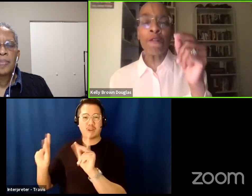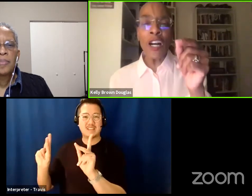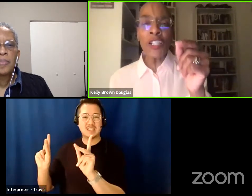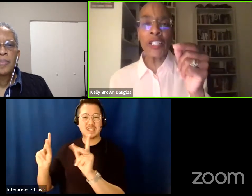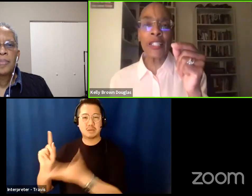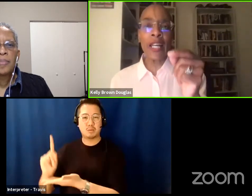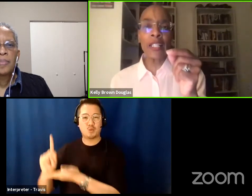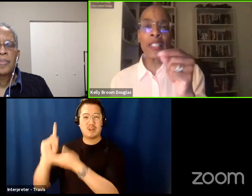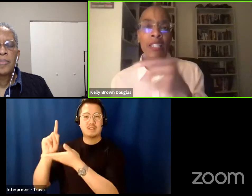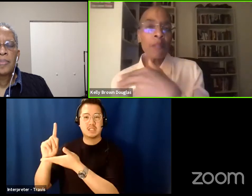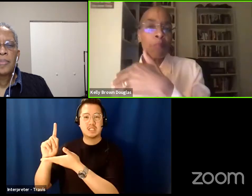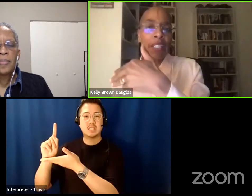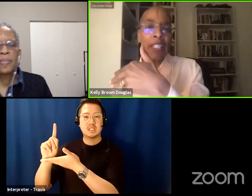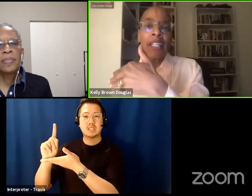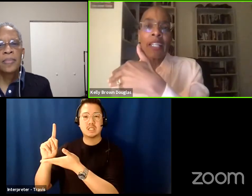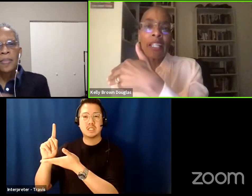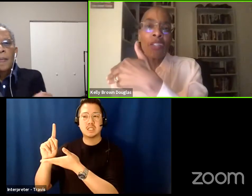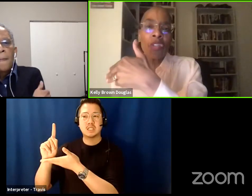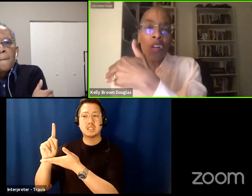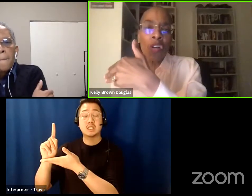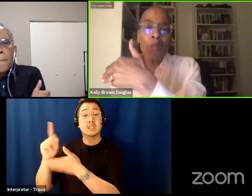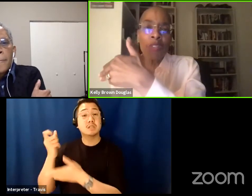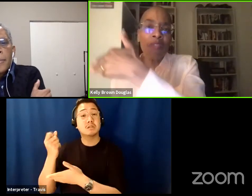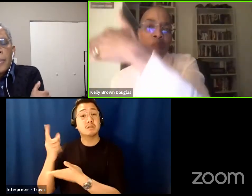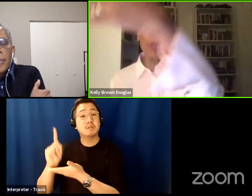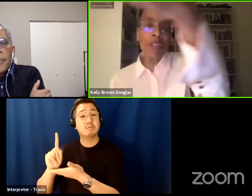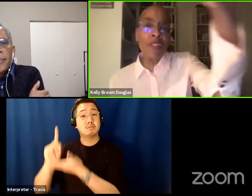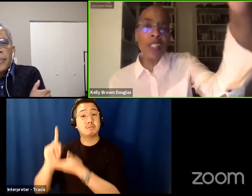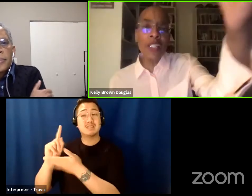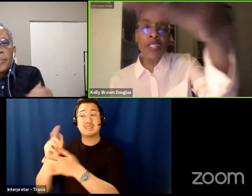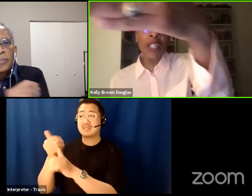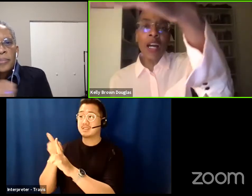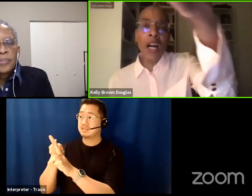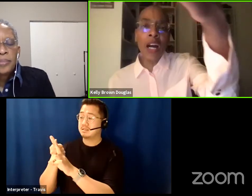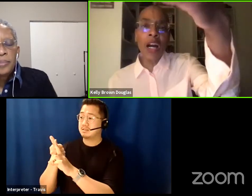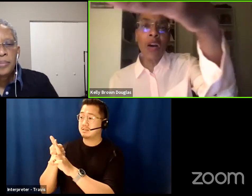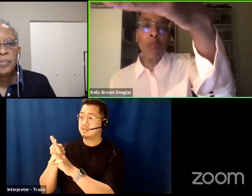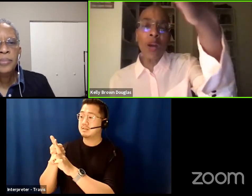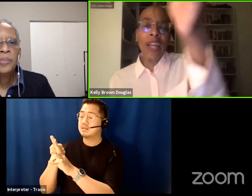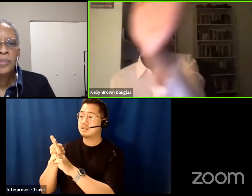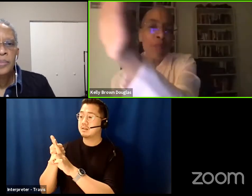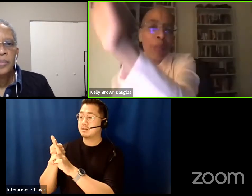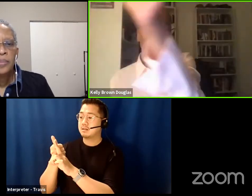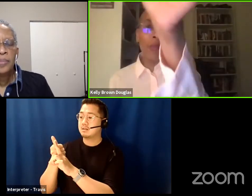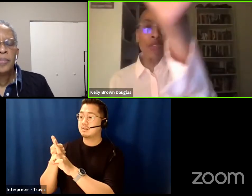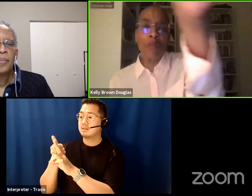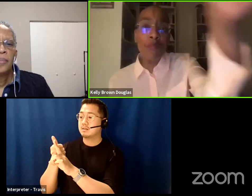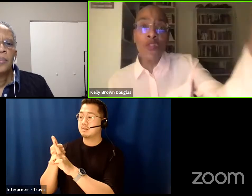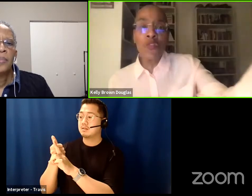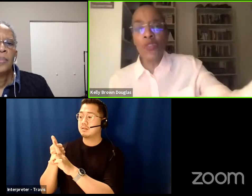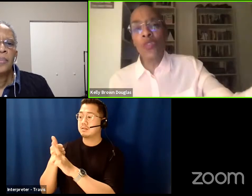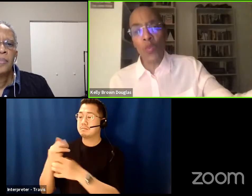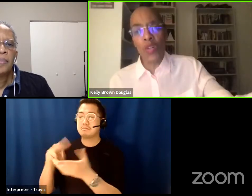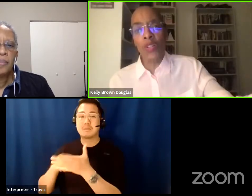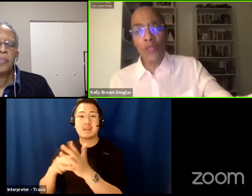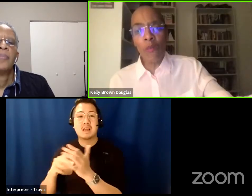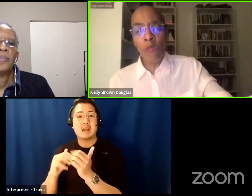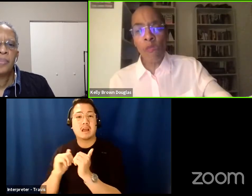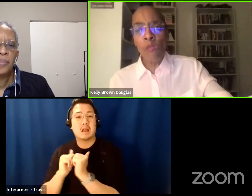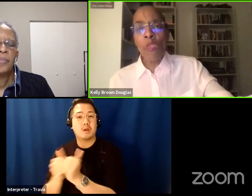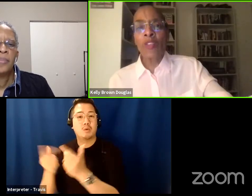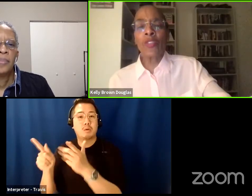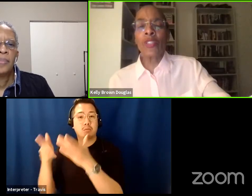that function not simply in terms of the privileged way of being able to move through the